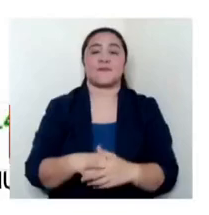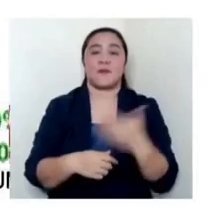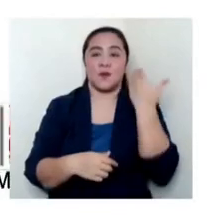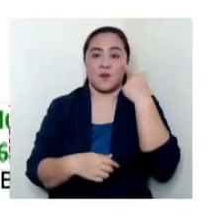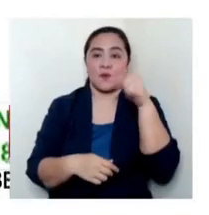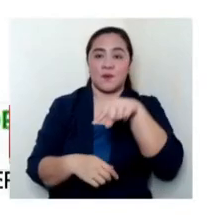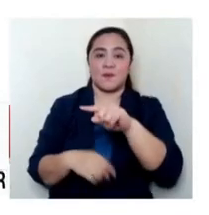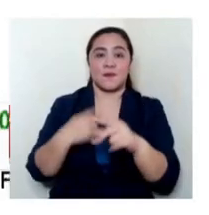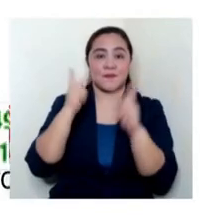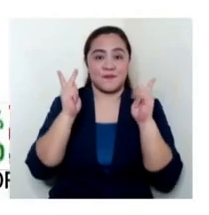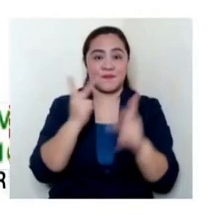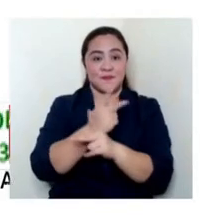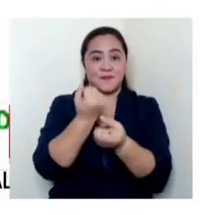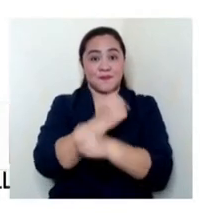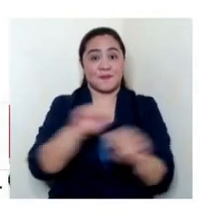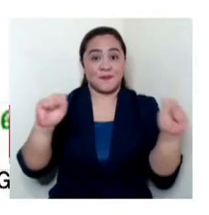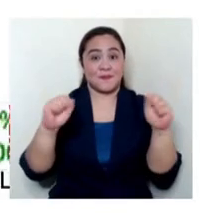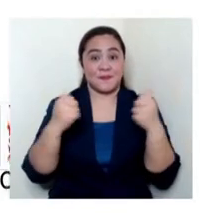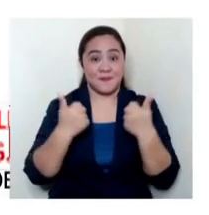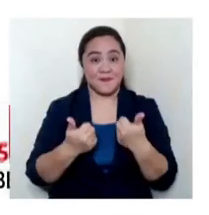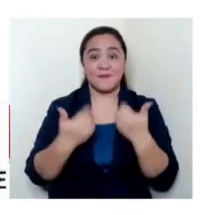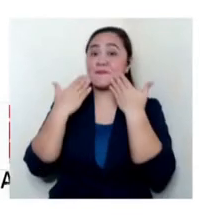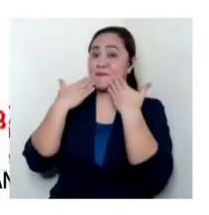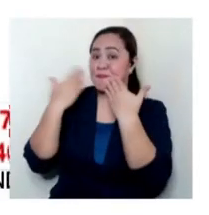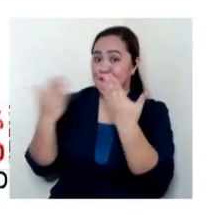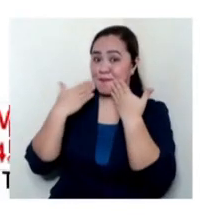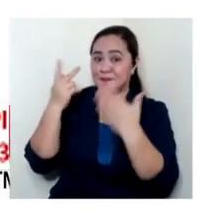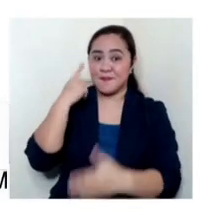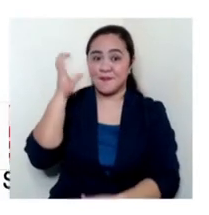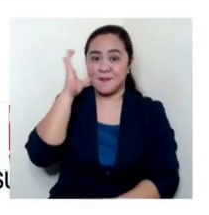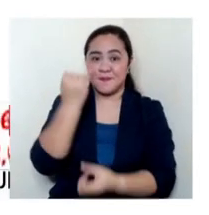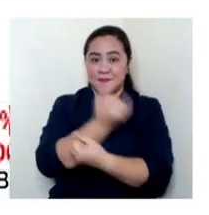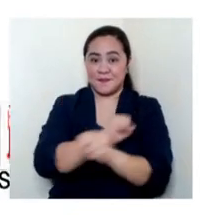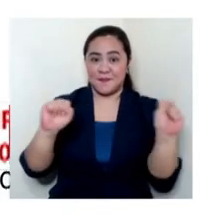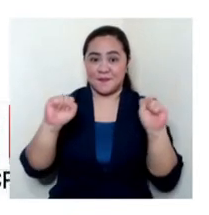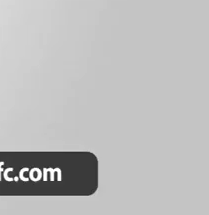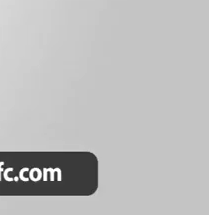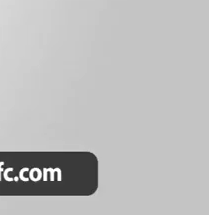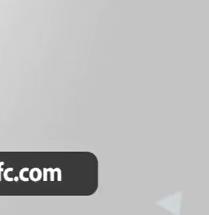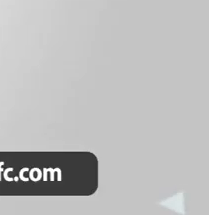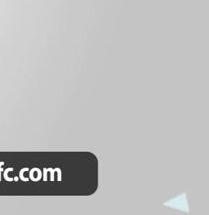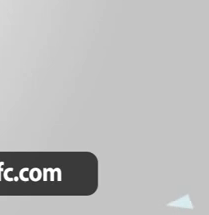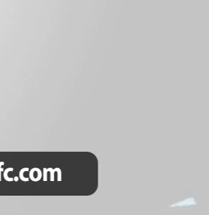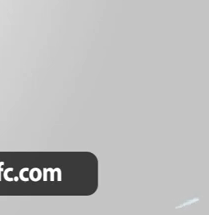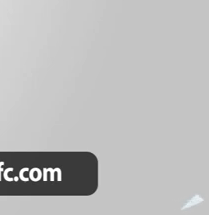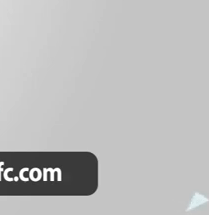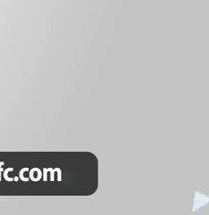care and you keep safe. Thank you, Carmina, and keep safe as well. Thanks. Appreciate it.